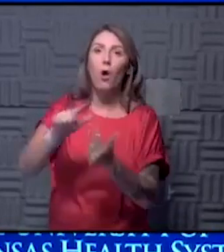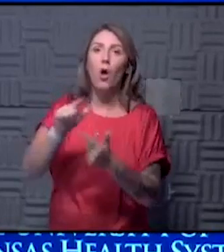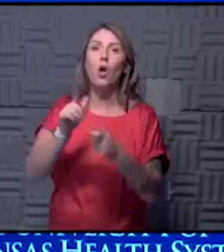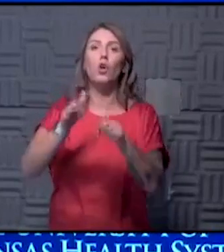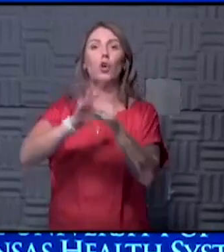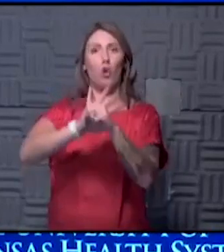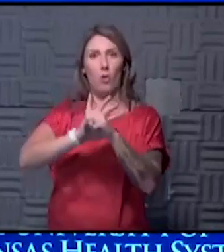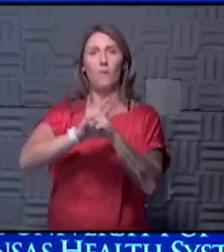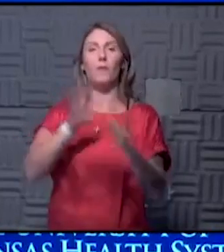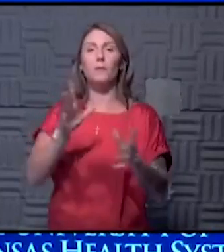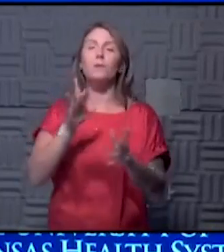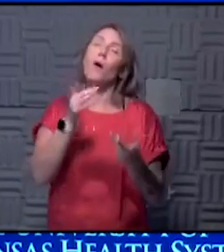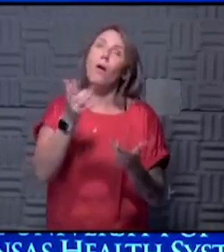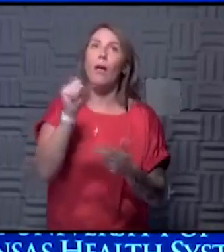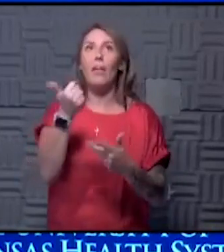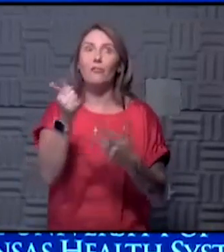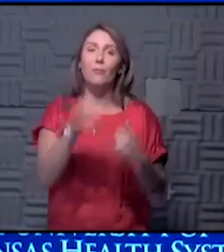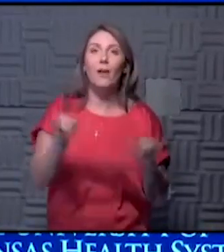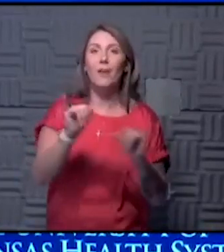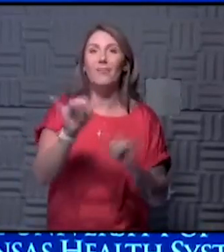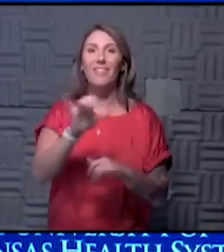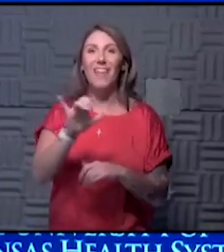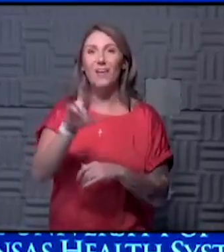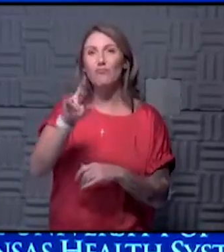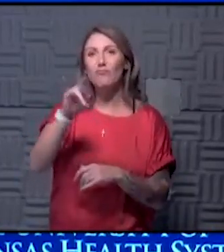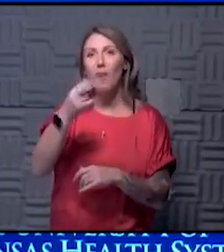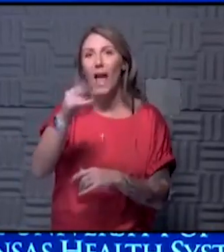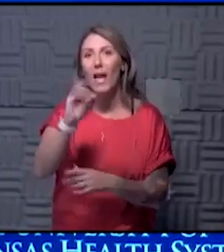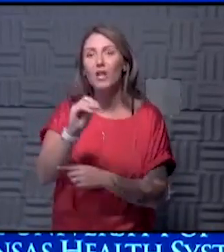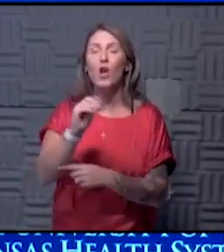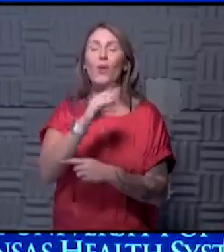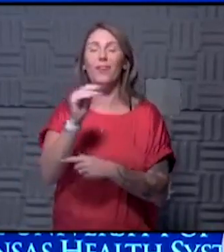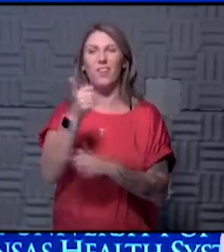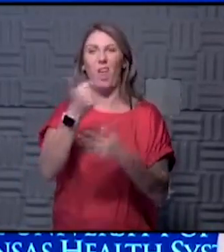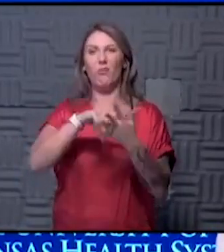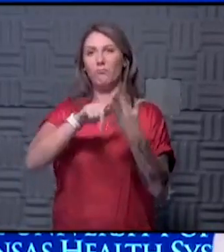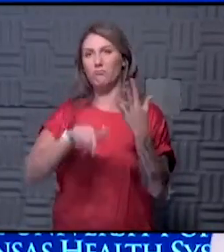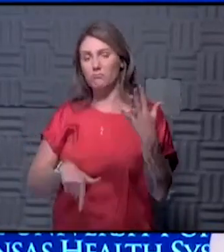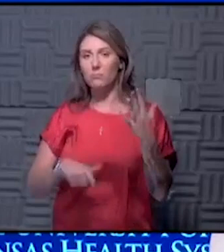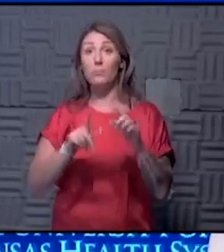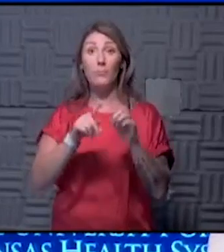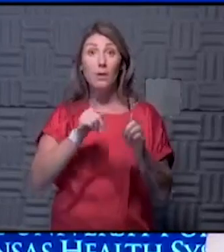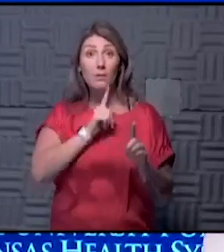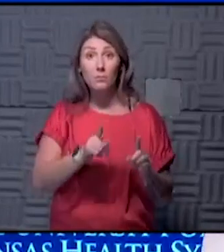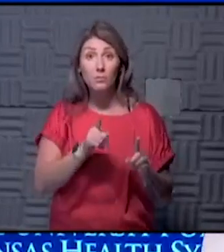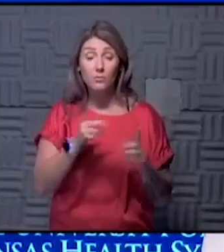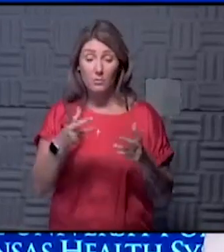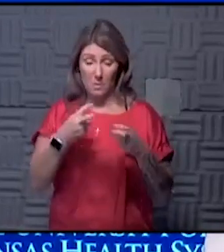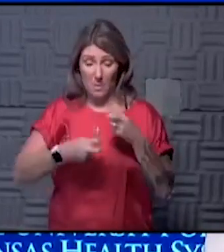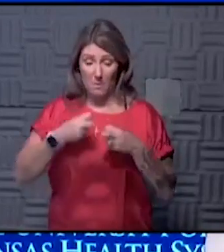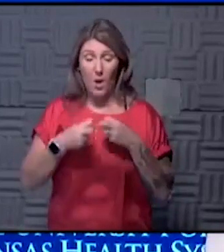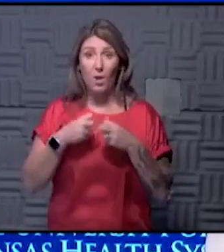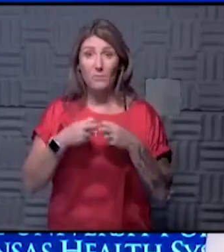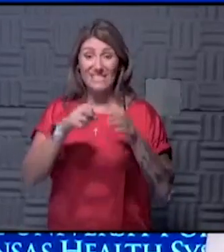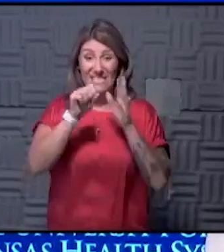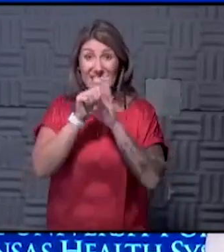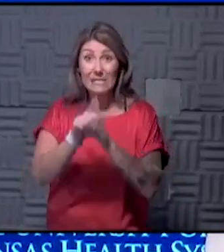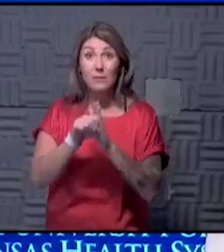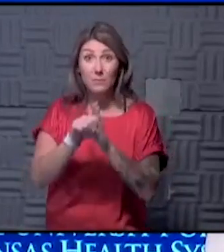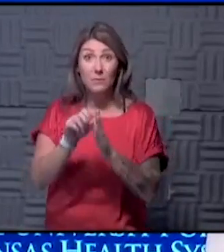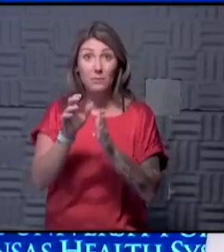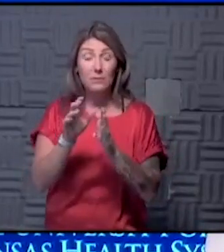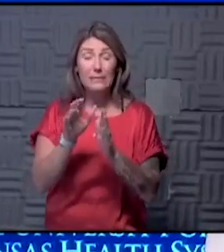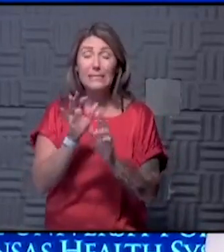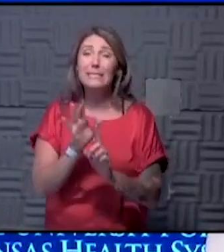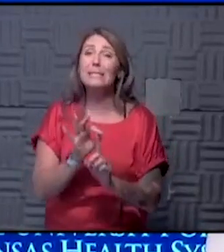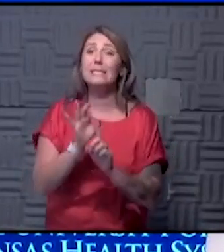are other common cold viruses like rhinovirus and enterovirus and some of the others. But the truth is that the problem is going to be that the symptoms, especially that